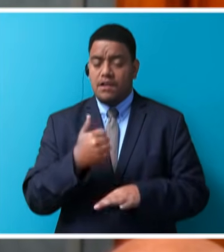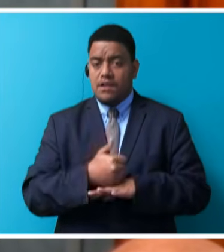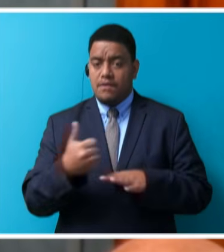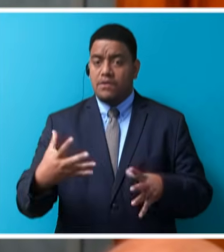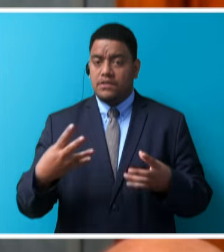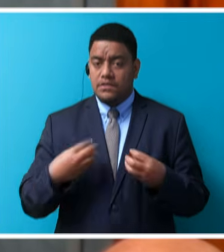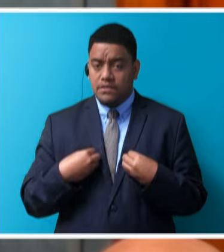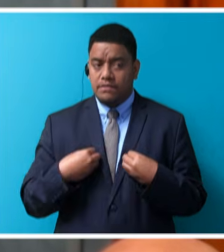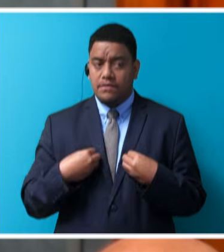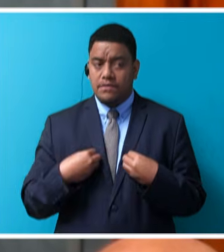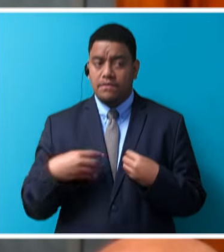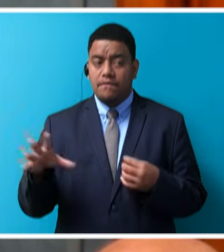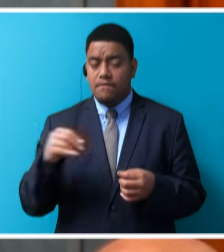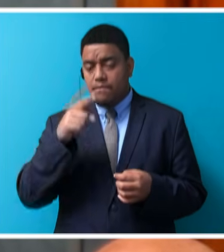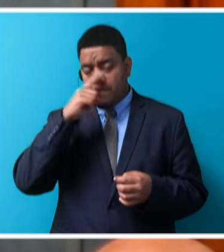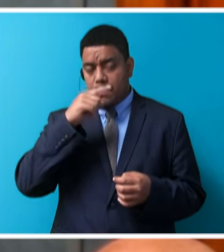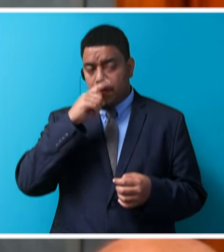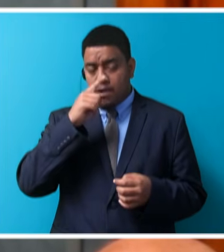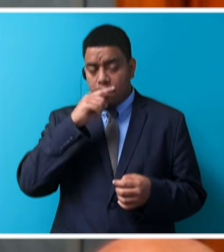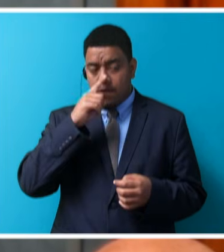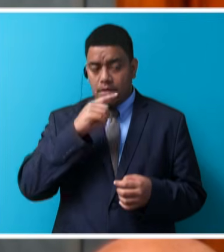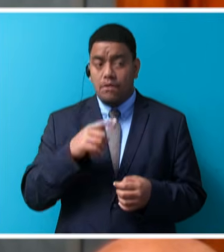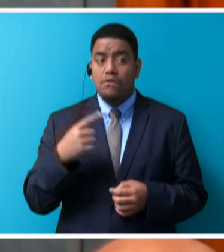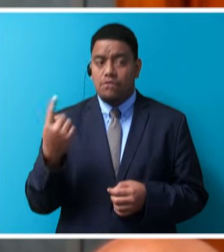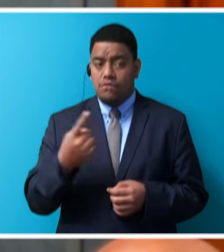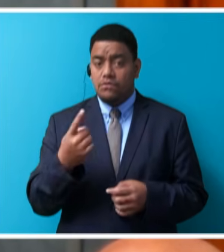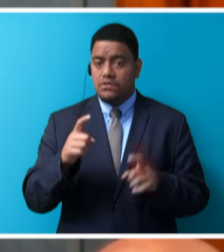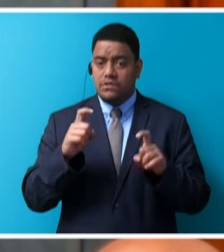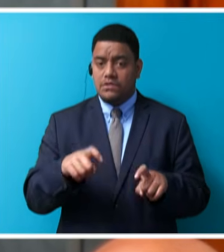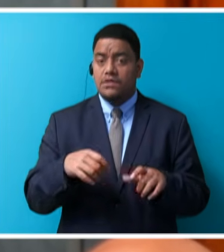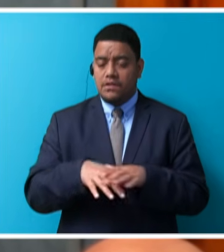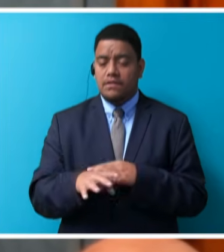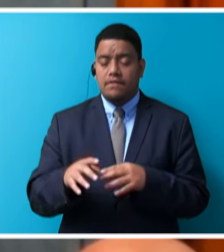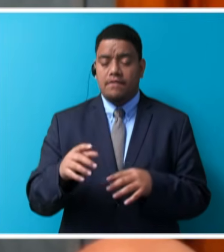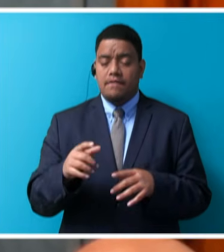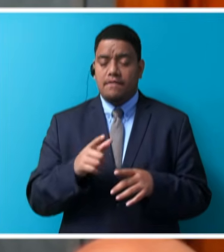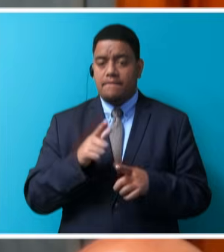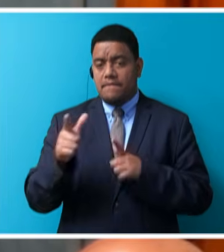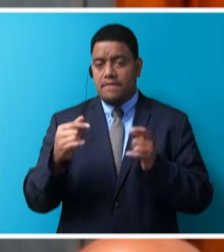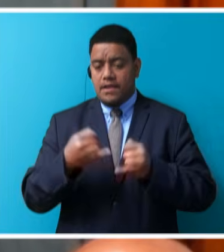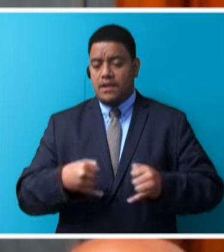especially from the people who dwell in the rural and maritime areas.